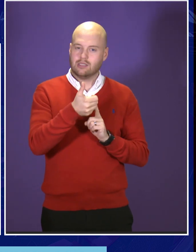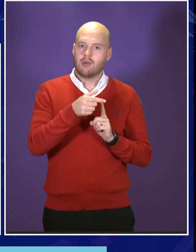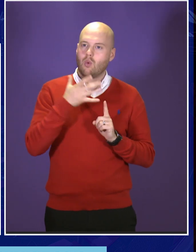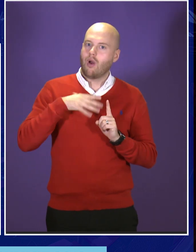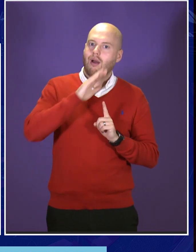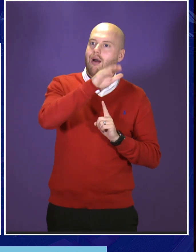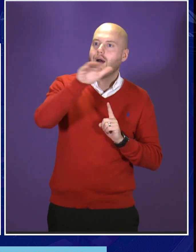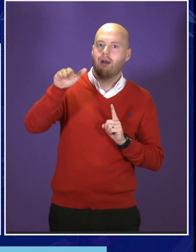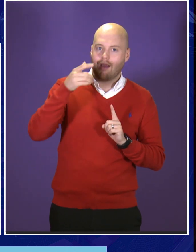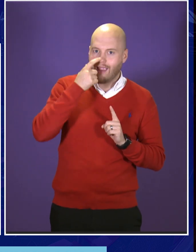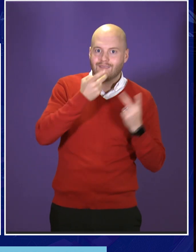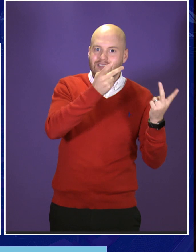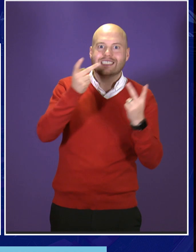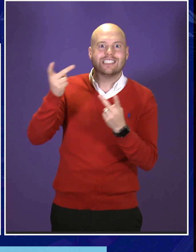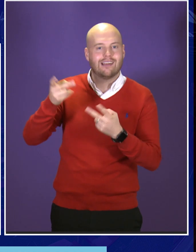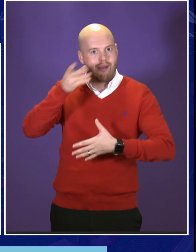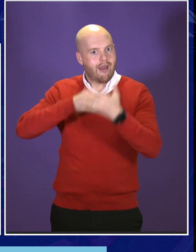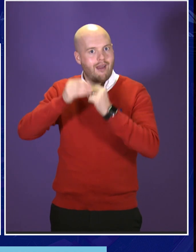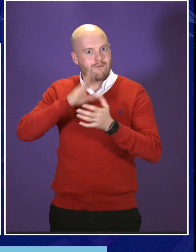there's other places you can visit.